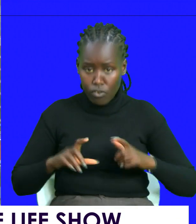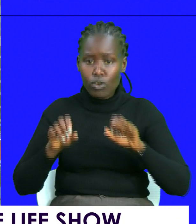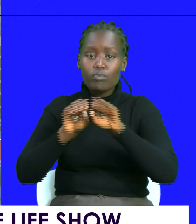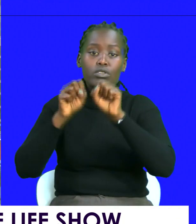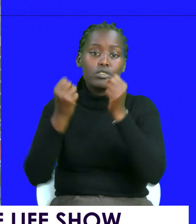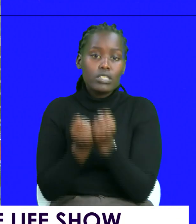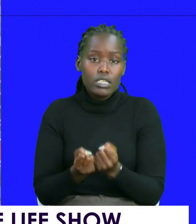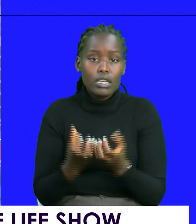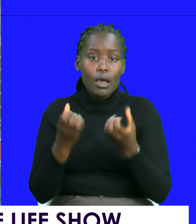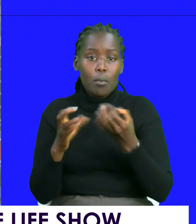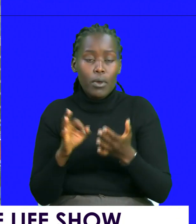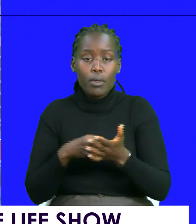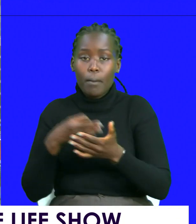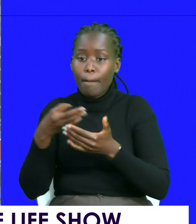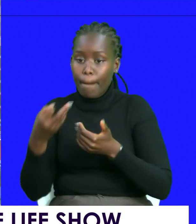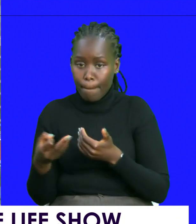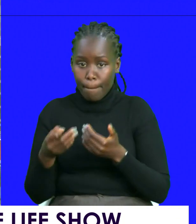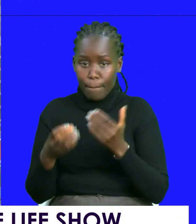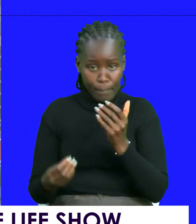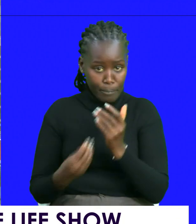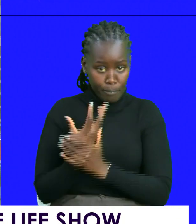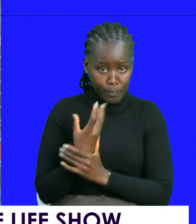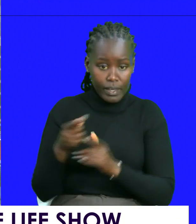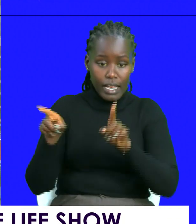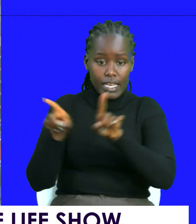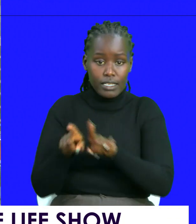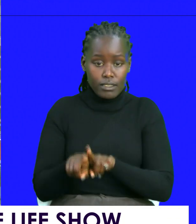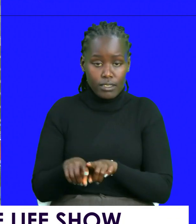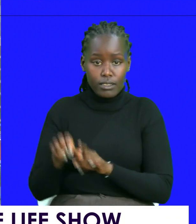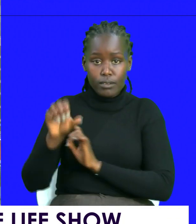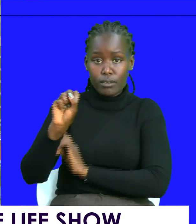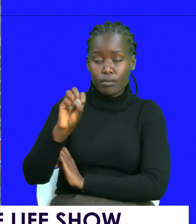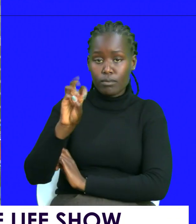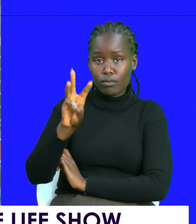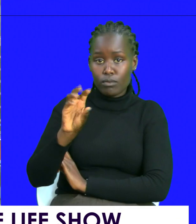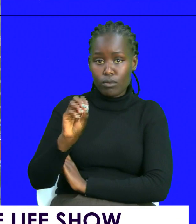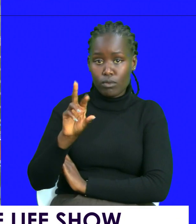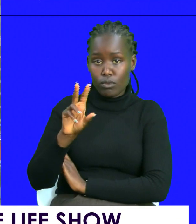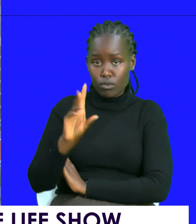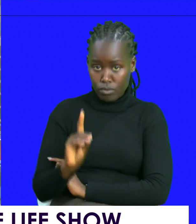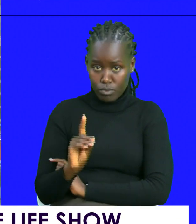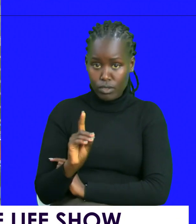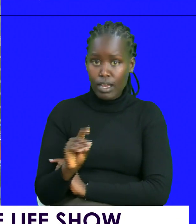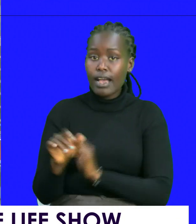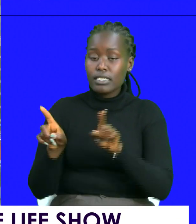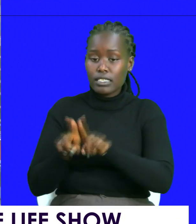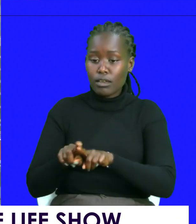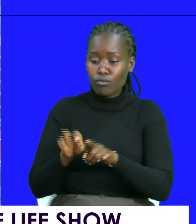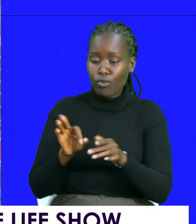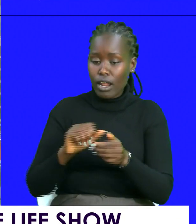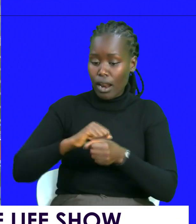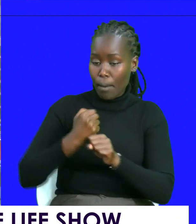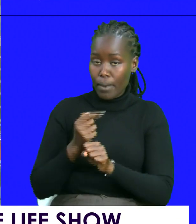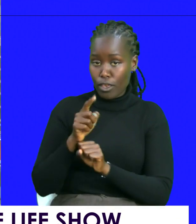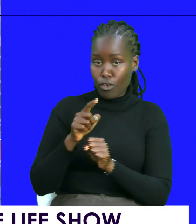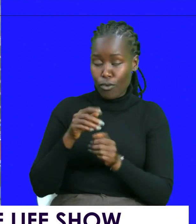many fell for you to come up, because the same sword that you rose with is the same sword that will bring you down.